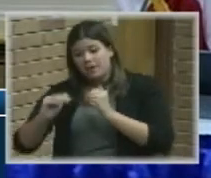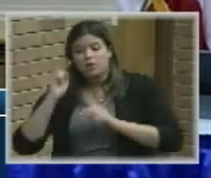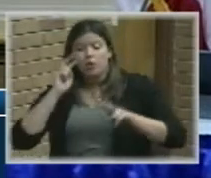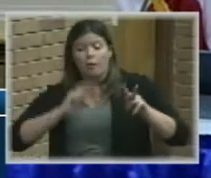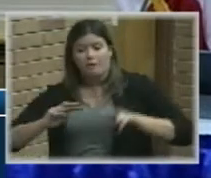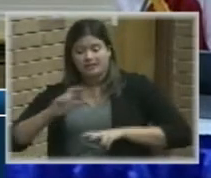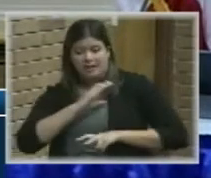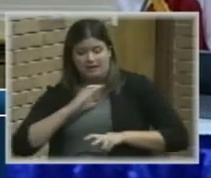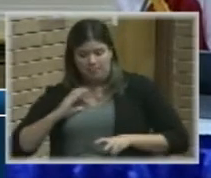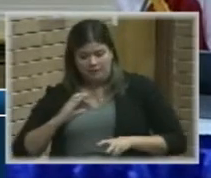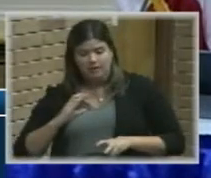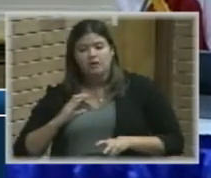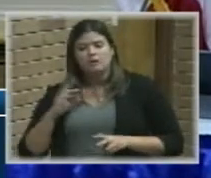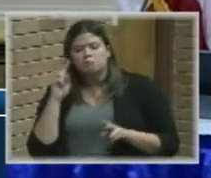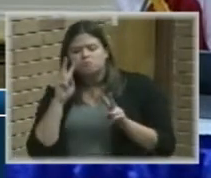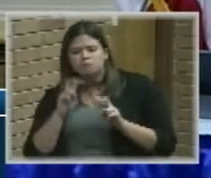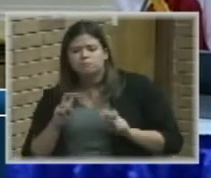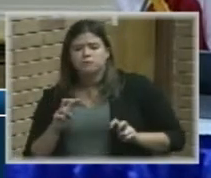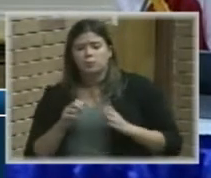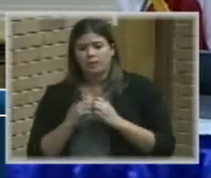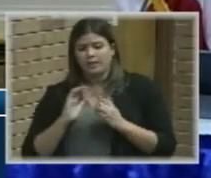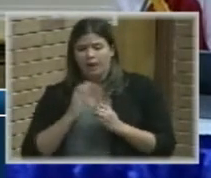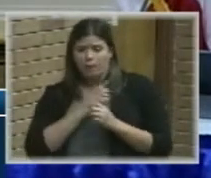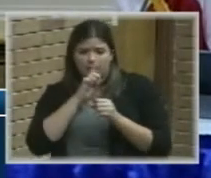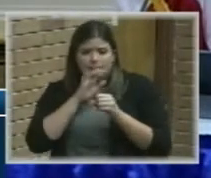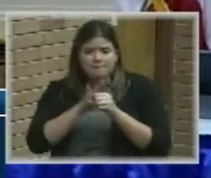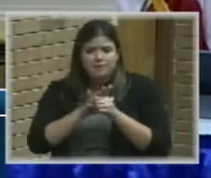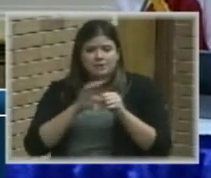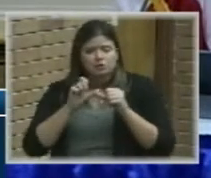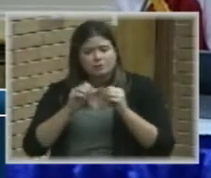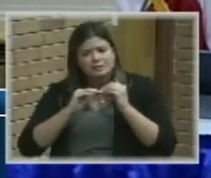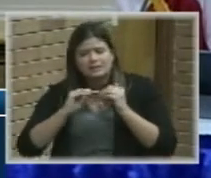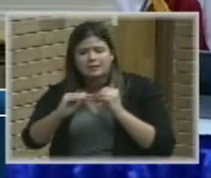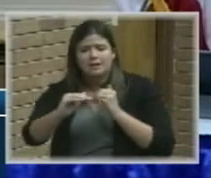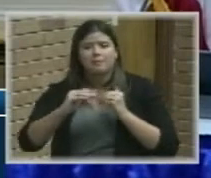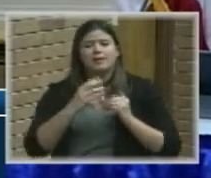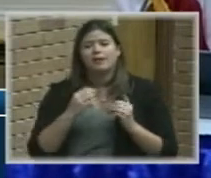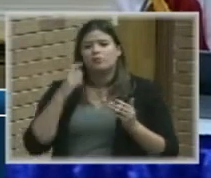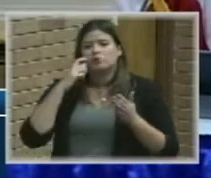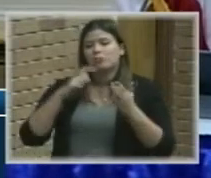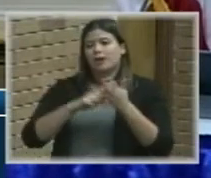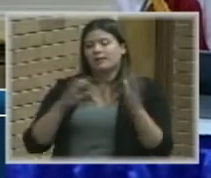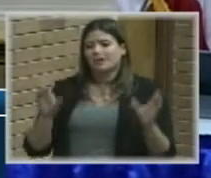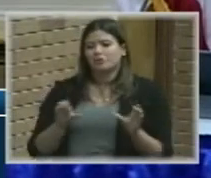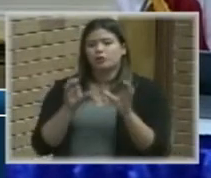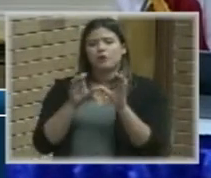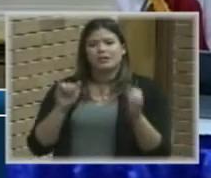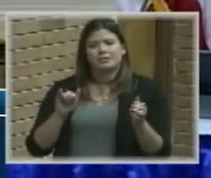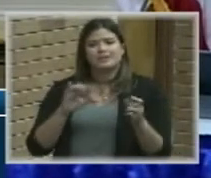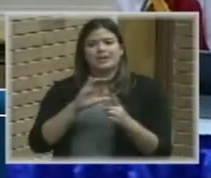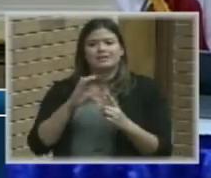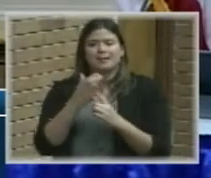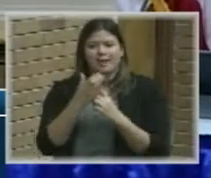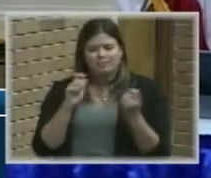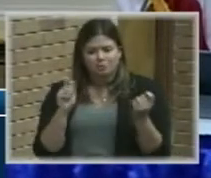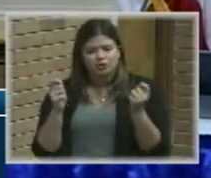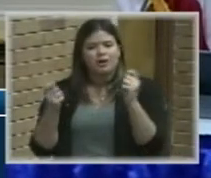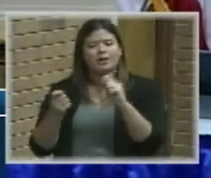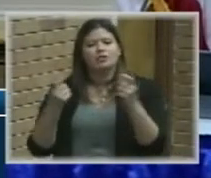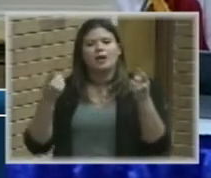to sustainability and our commitment to recognize the crisis that is climate change in our country.